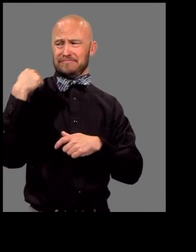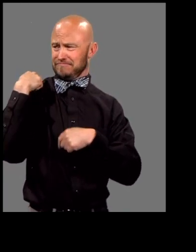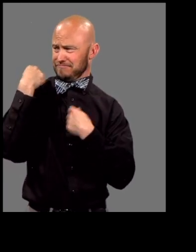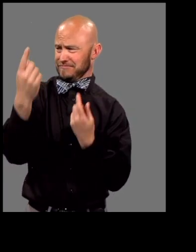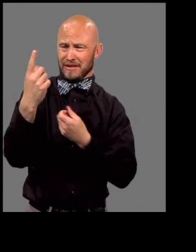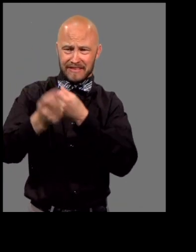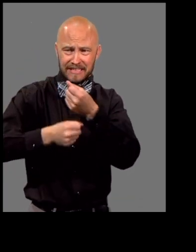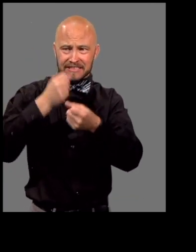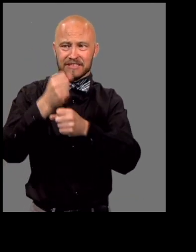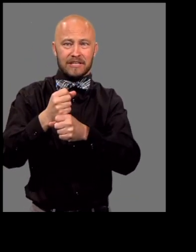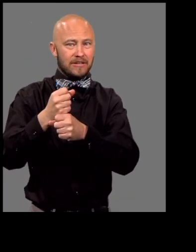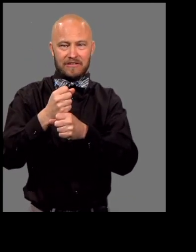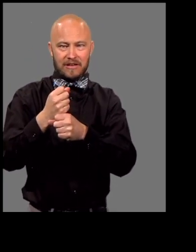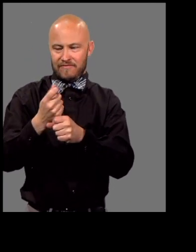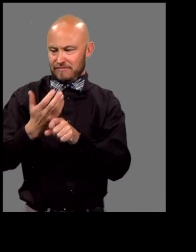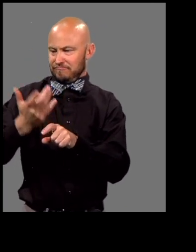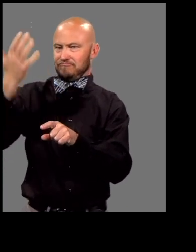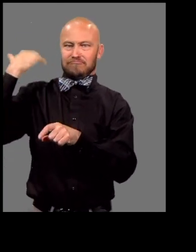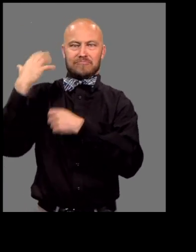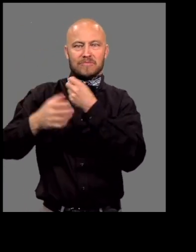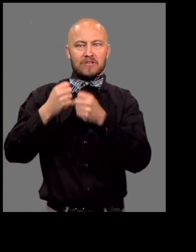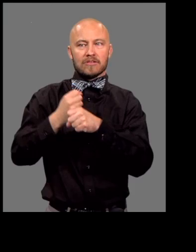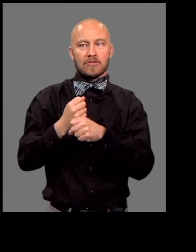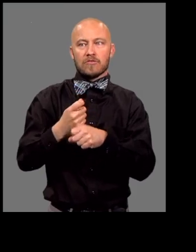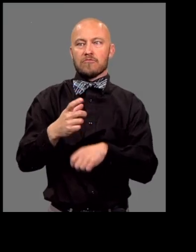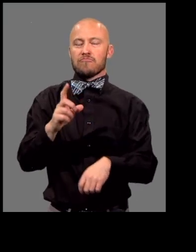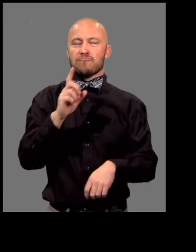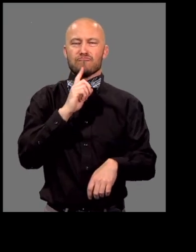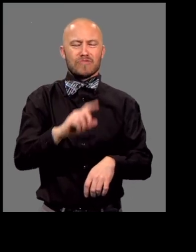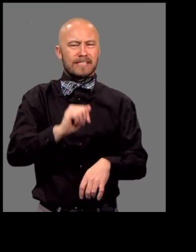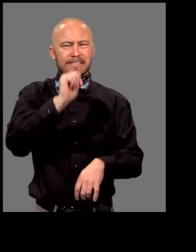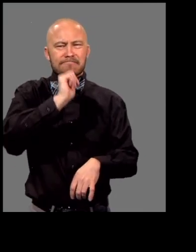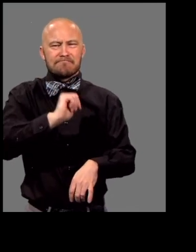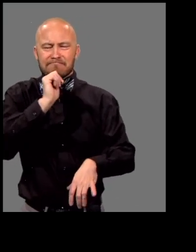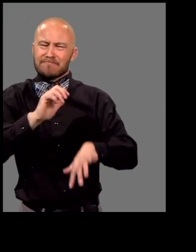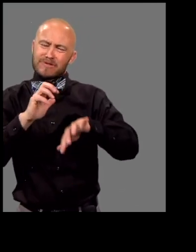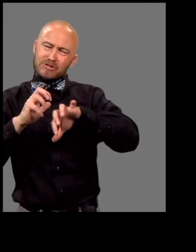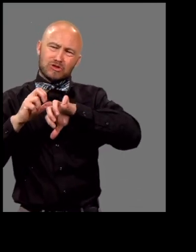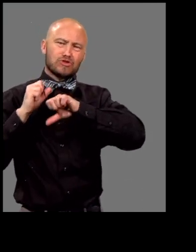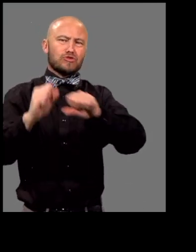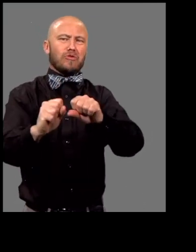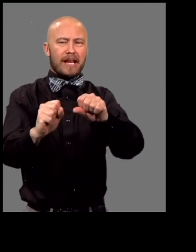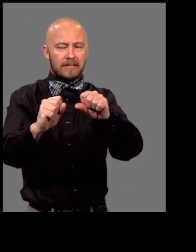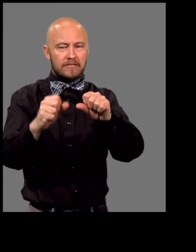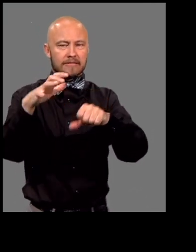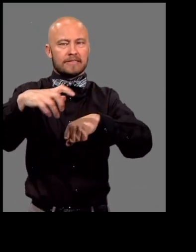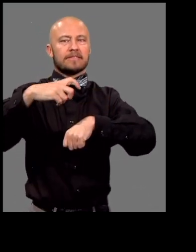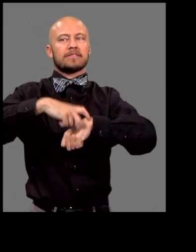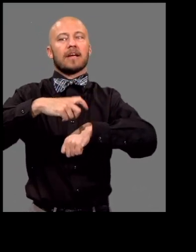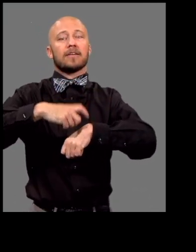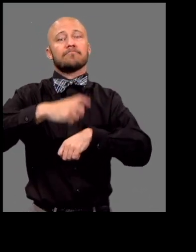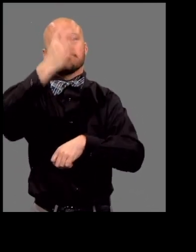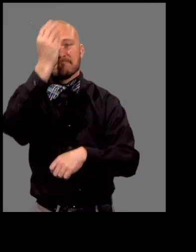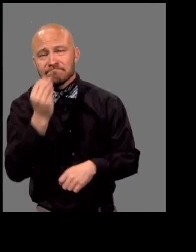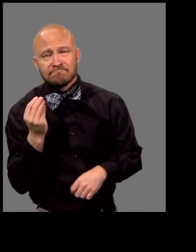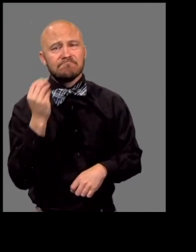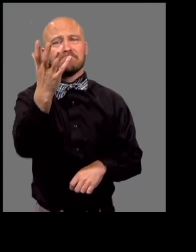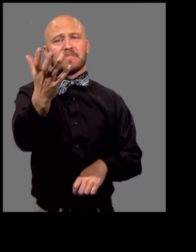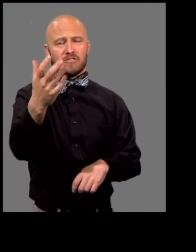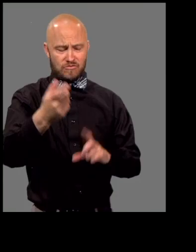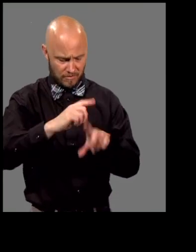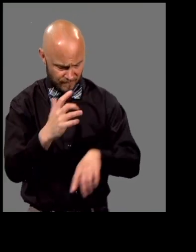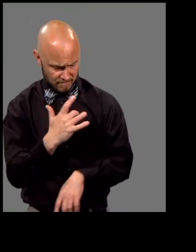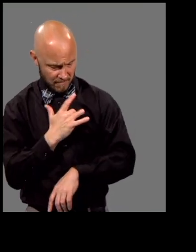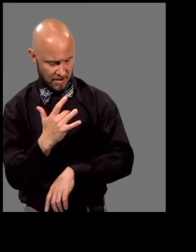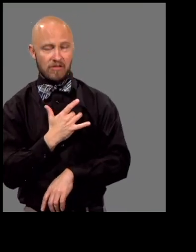year and also before when you first started. You've shown remarkable resilience and strength through this time, and I just wanted to let you know from